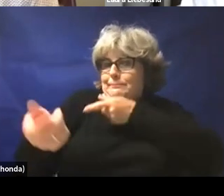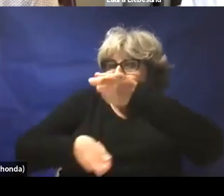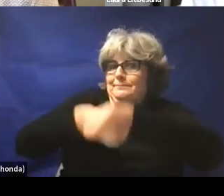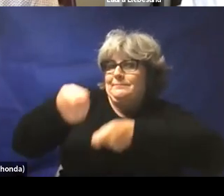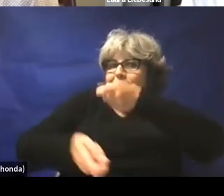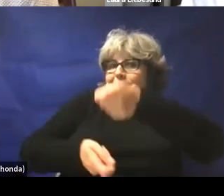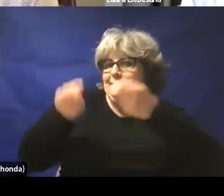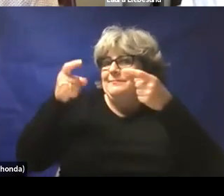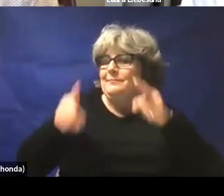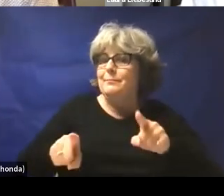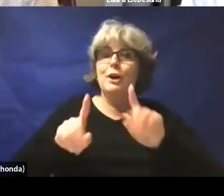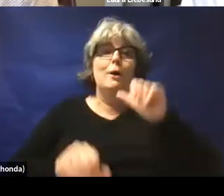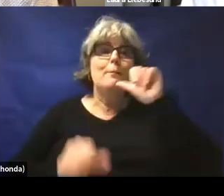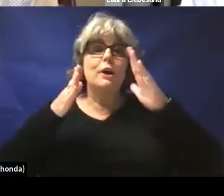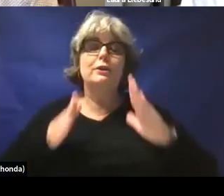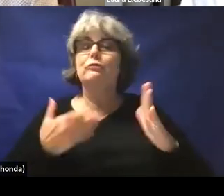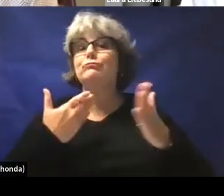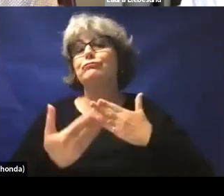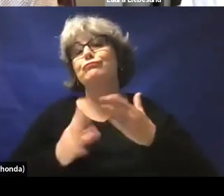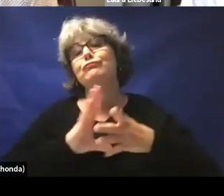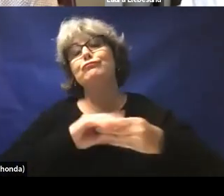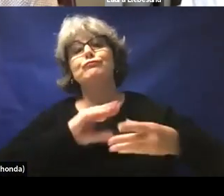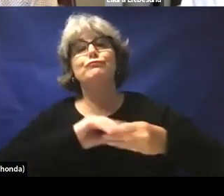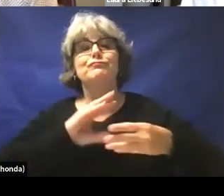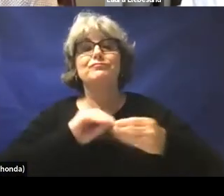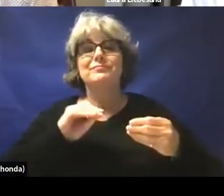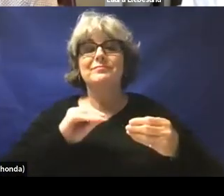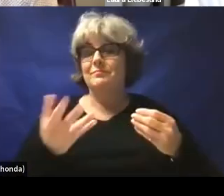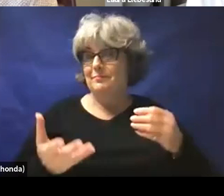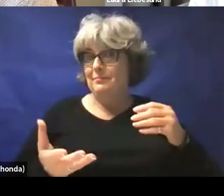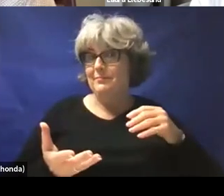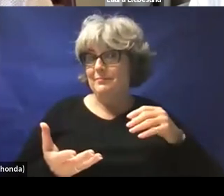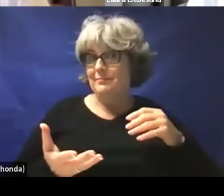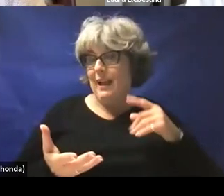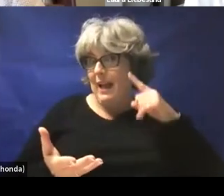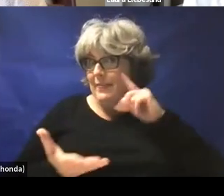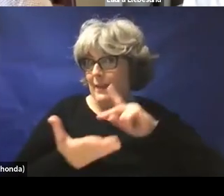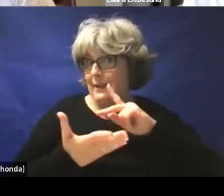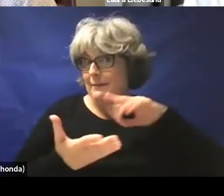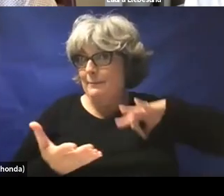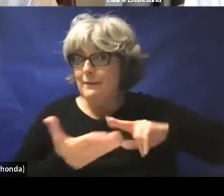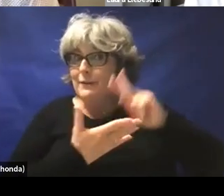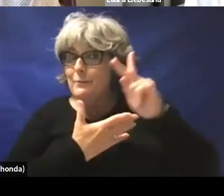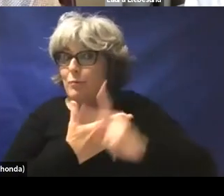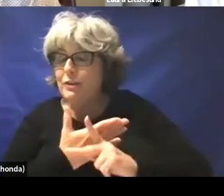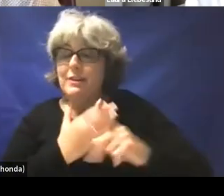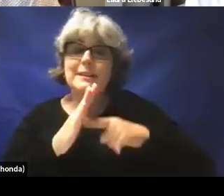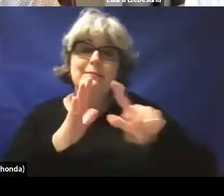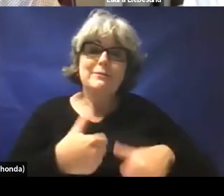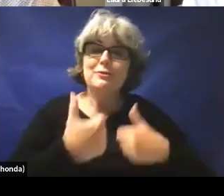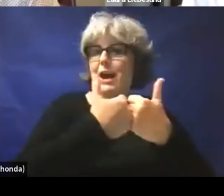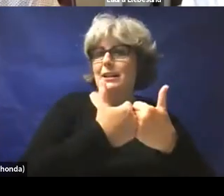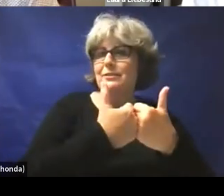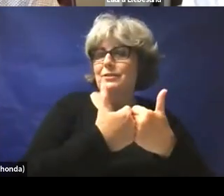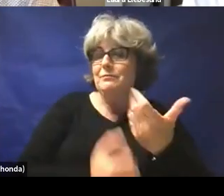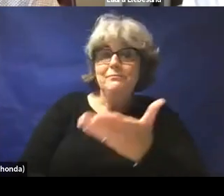sometimes I think that can be like a benefit to the project. Sometimes, you know, might cause a little bit of difficulties. And I just wondered if